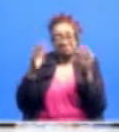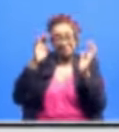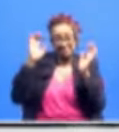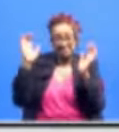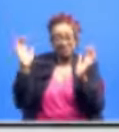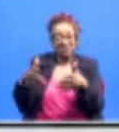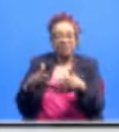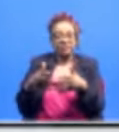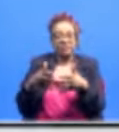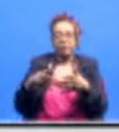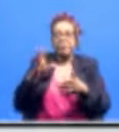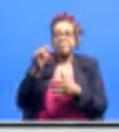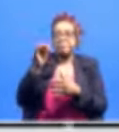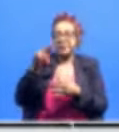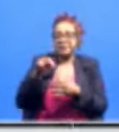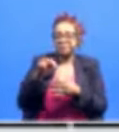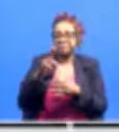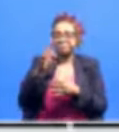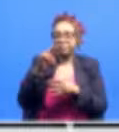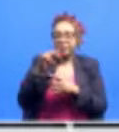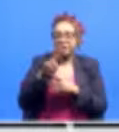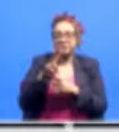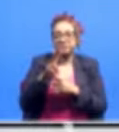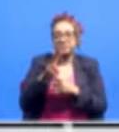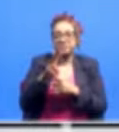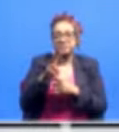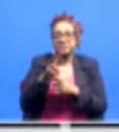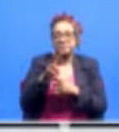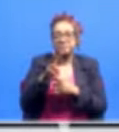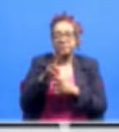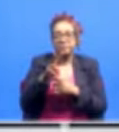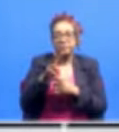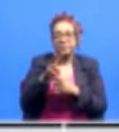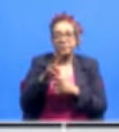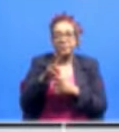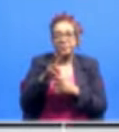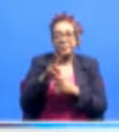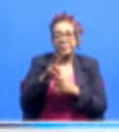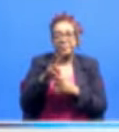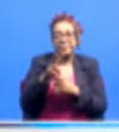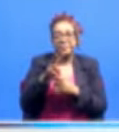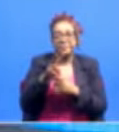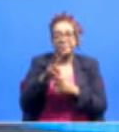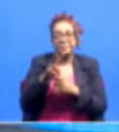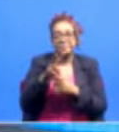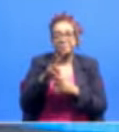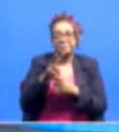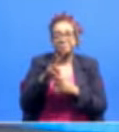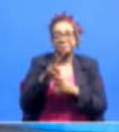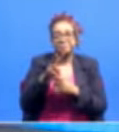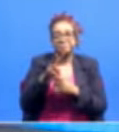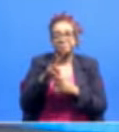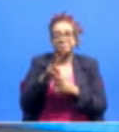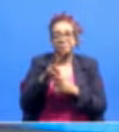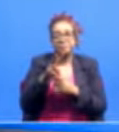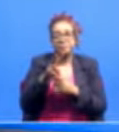Brian Mushiri, NTV. When they are selling this Azimio la Umoja One Kenya leader, right?